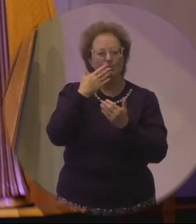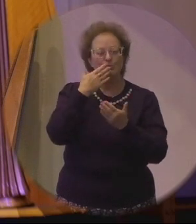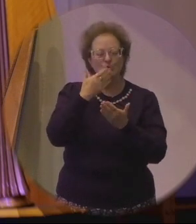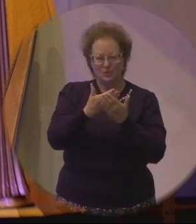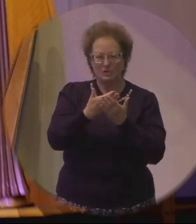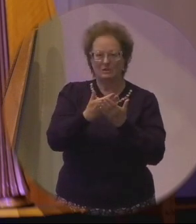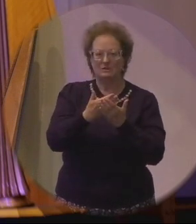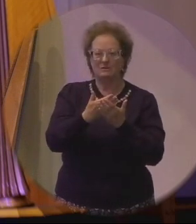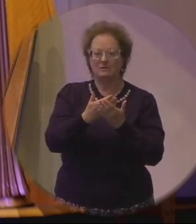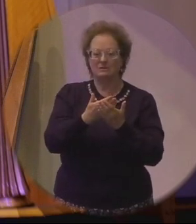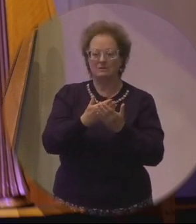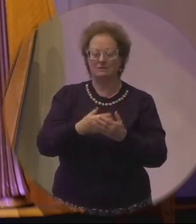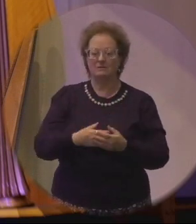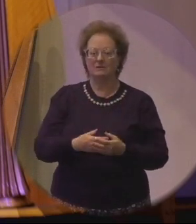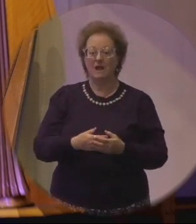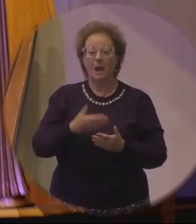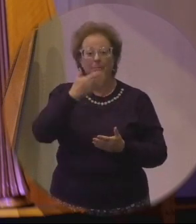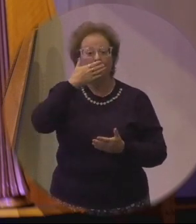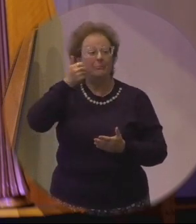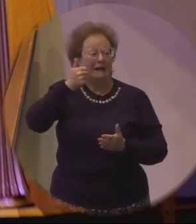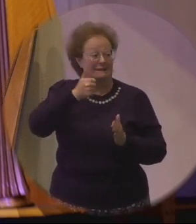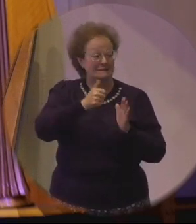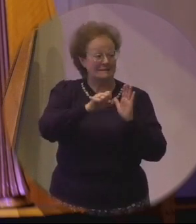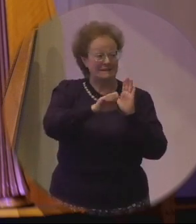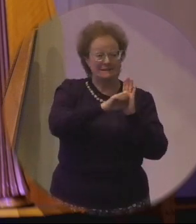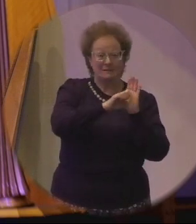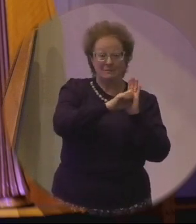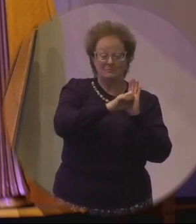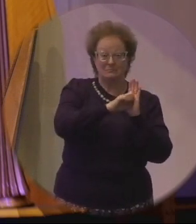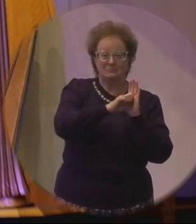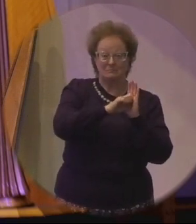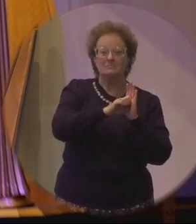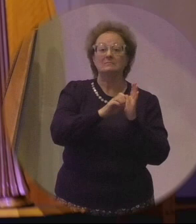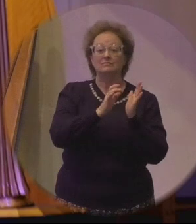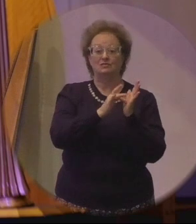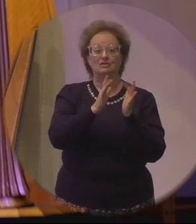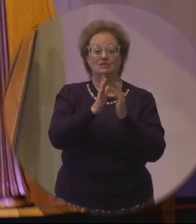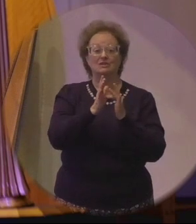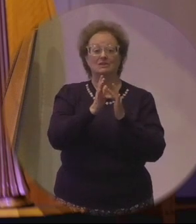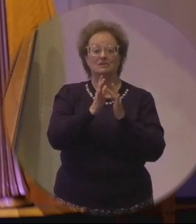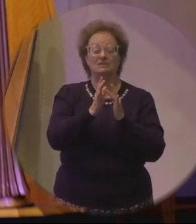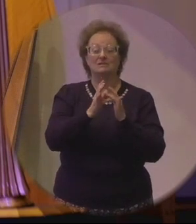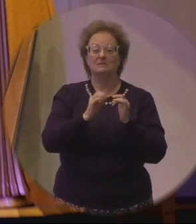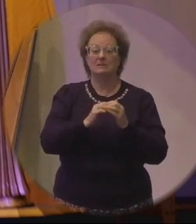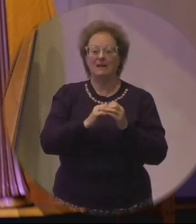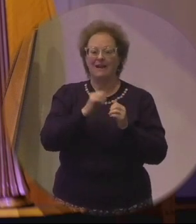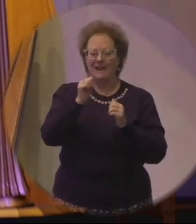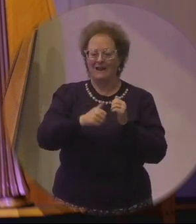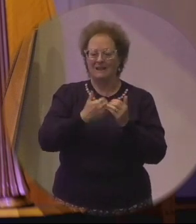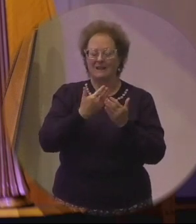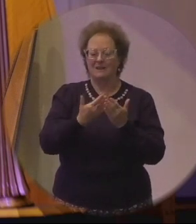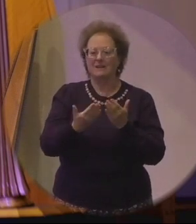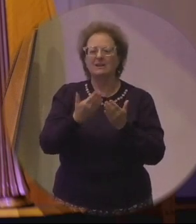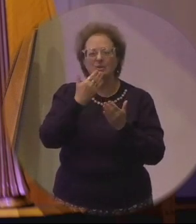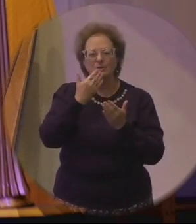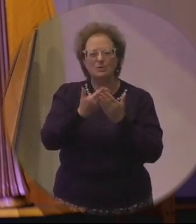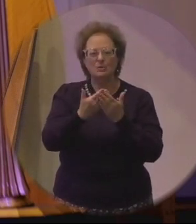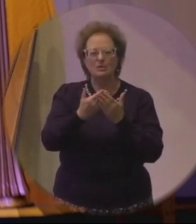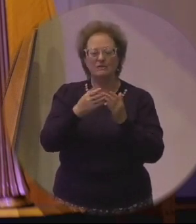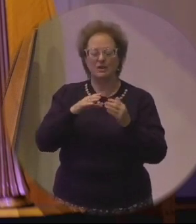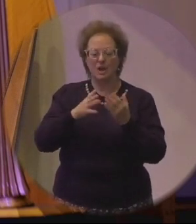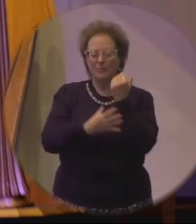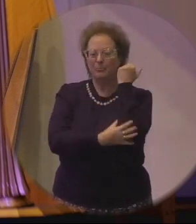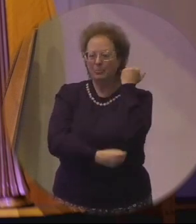good. But the greatest example of that is obviously Jesus in the Gospels, right? Could anything good come from a